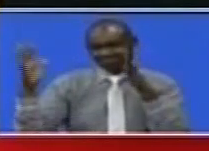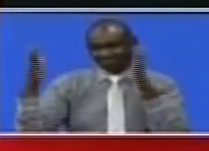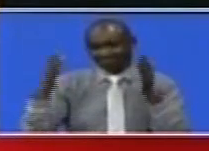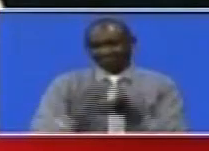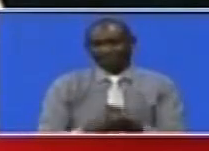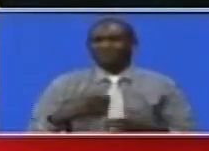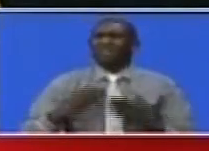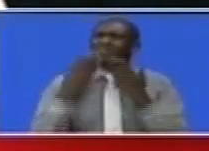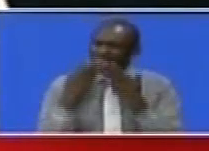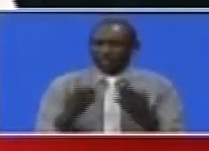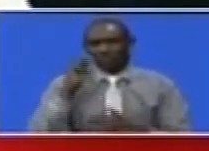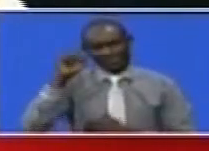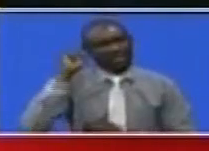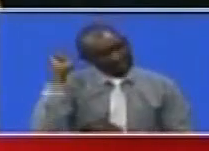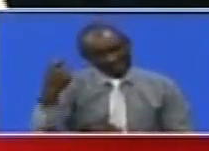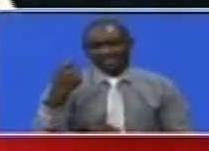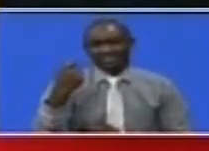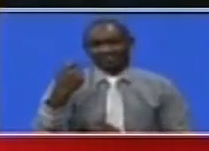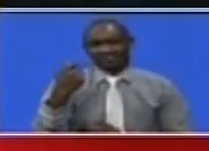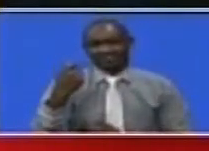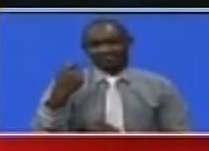I thank you, Mr. President,